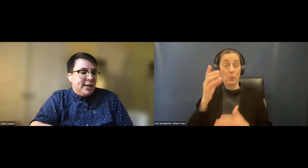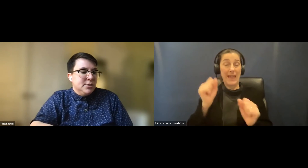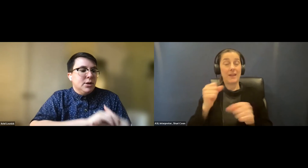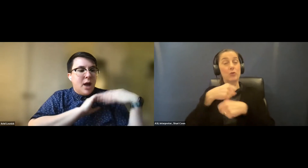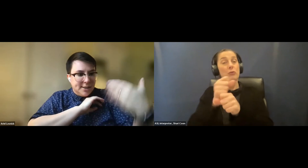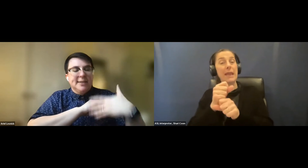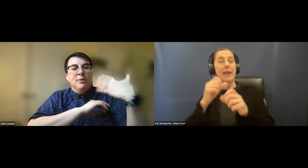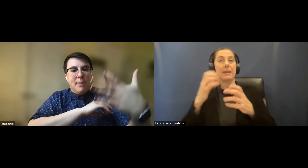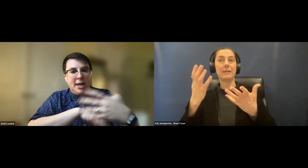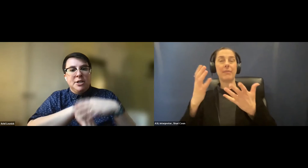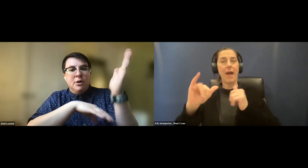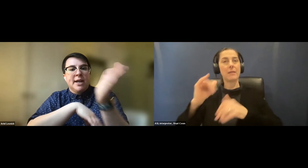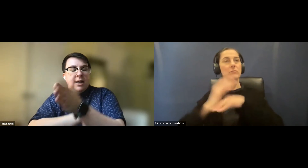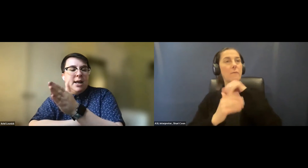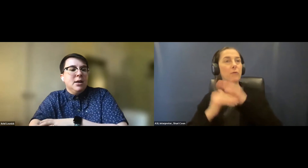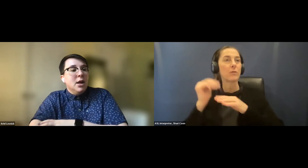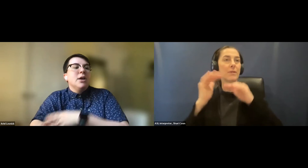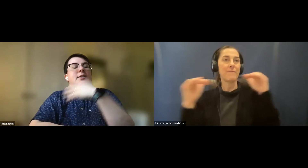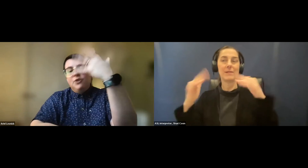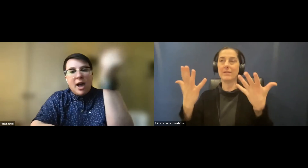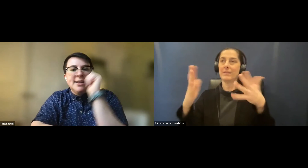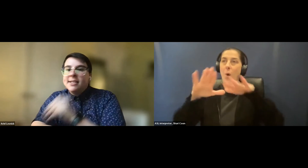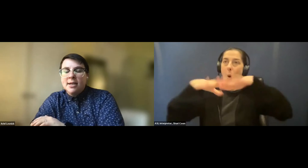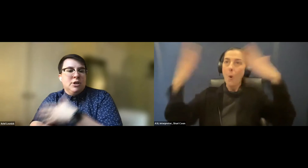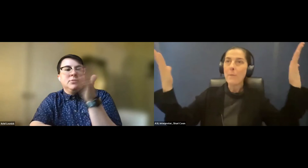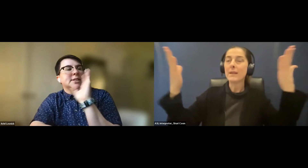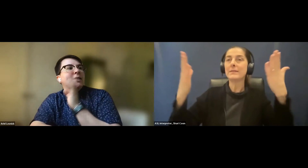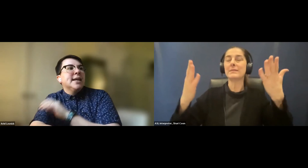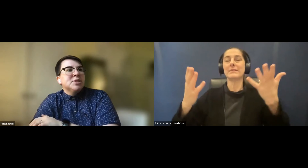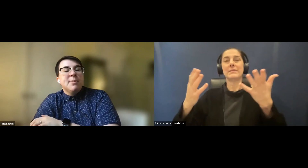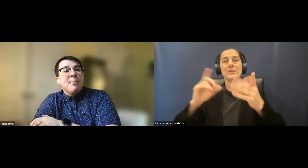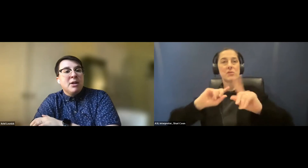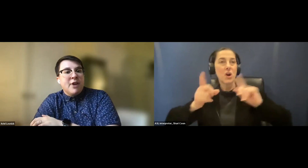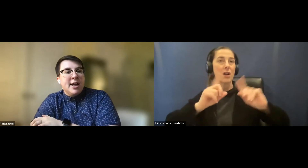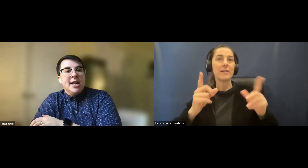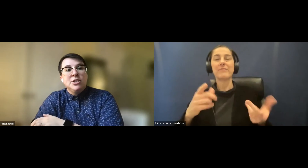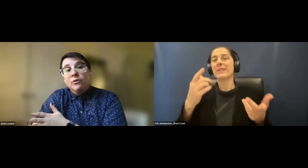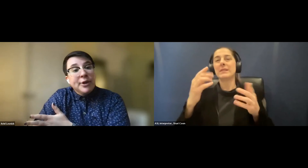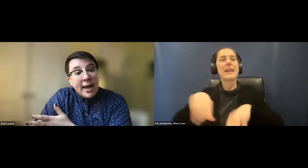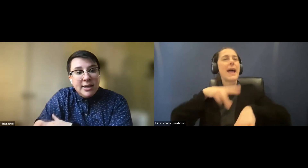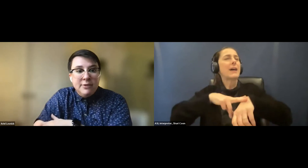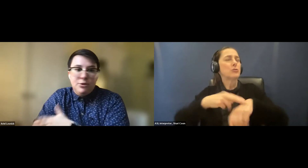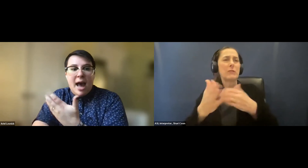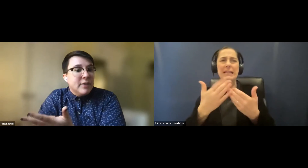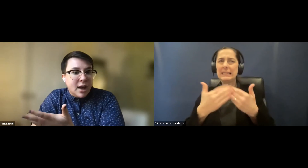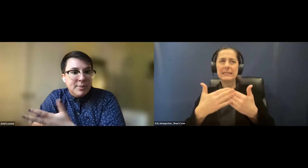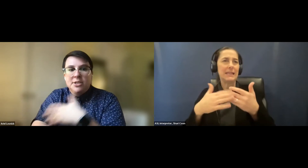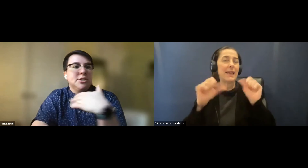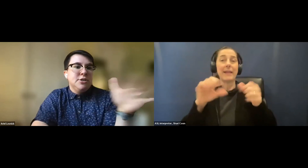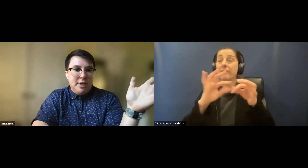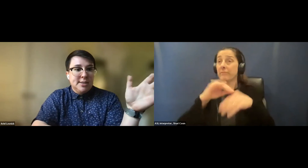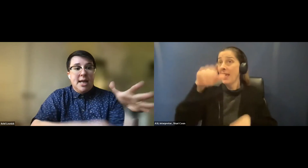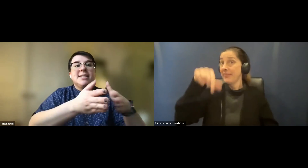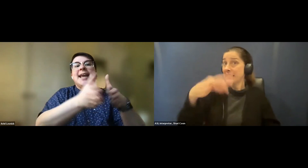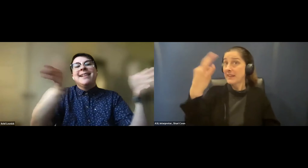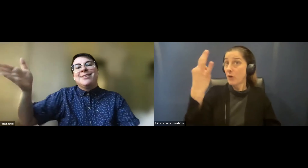space and constantly reminding, you know, again, if you've got an exam, you know, this exam's coming up on Friday, don't forget if you have an accommodation